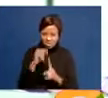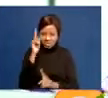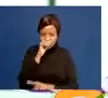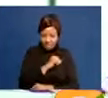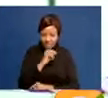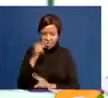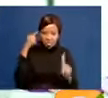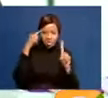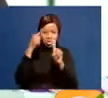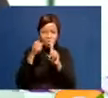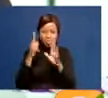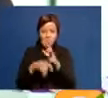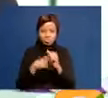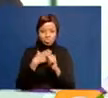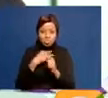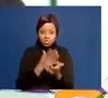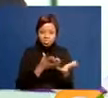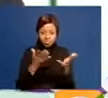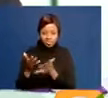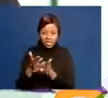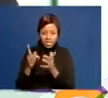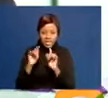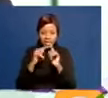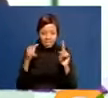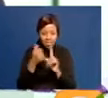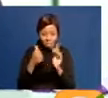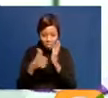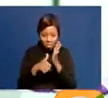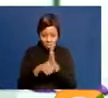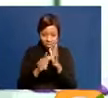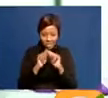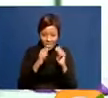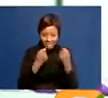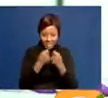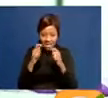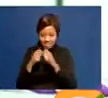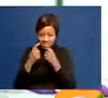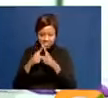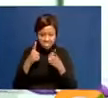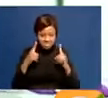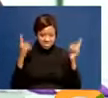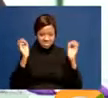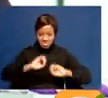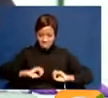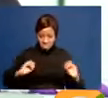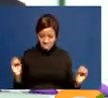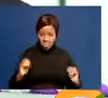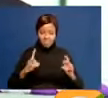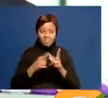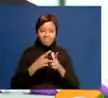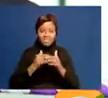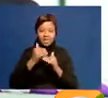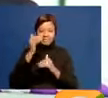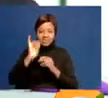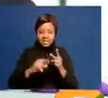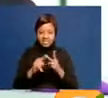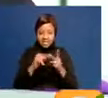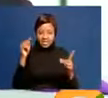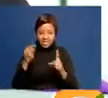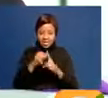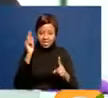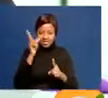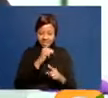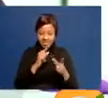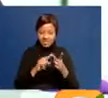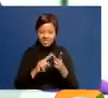to try and bring tribal tensions. It didn't work. The next year, they murdered Ofafa, which is where we